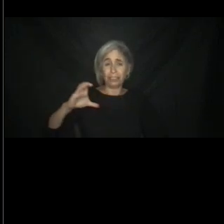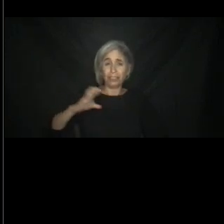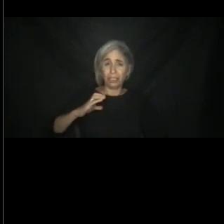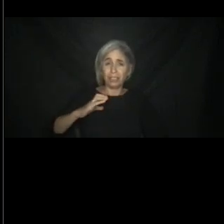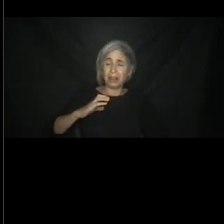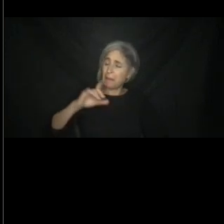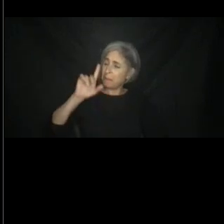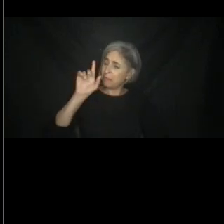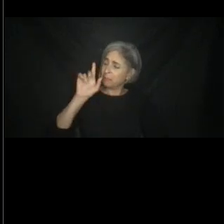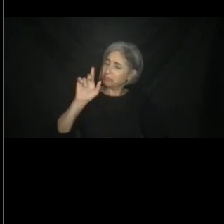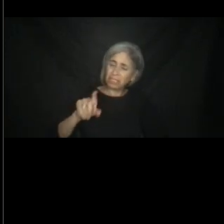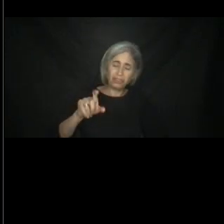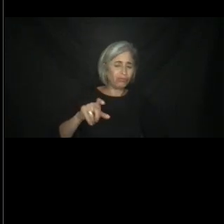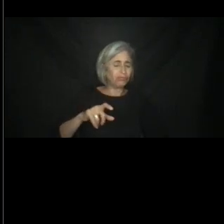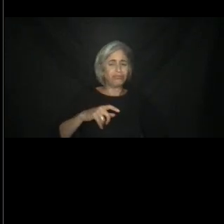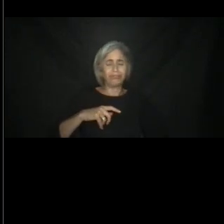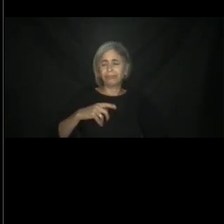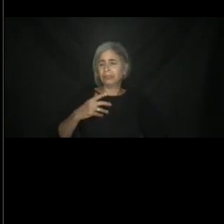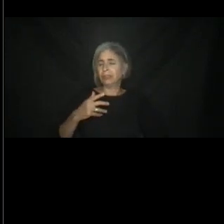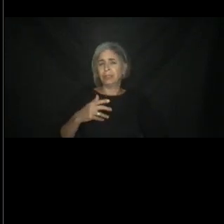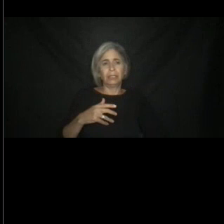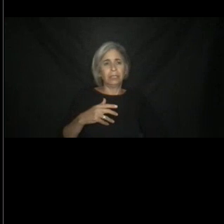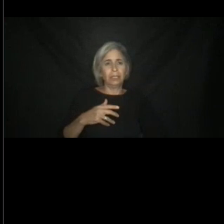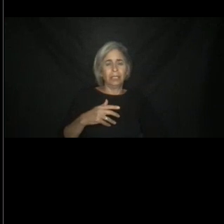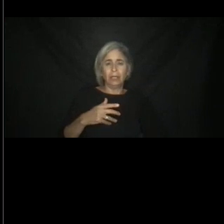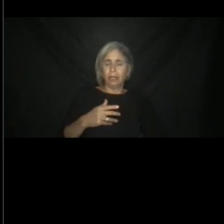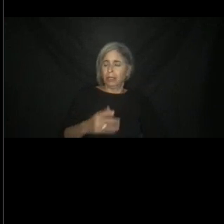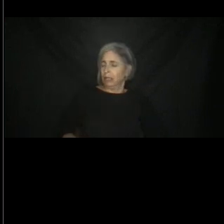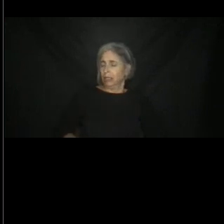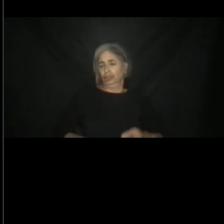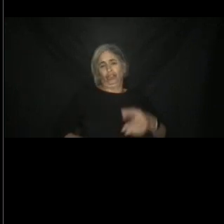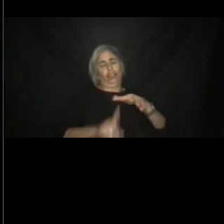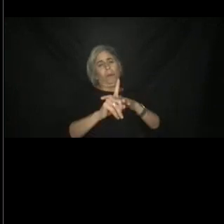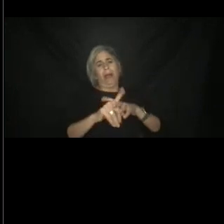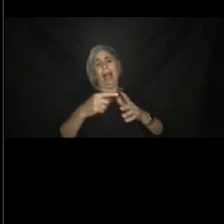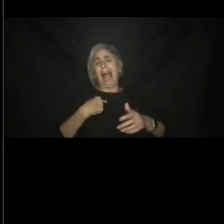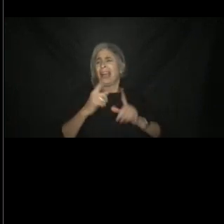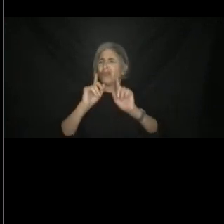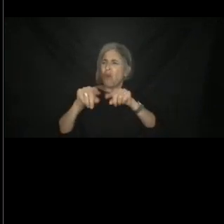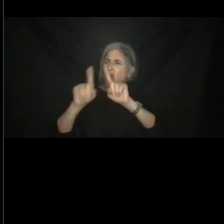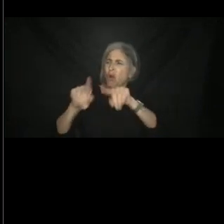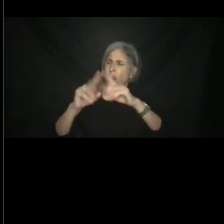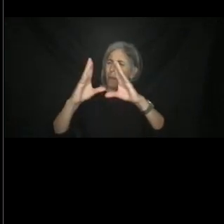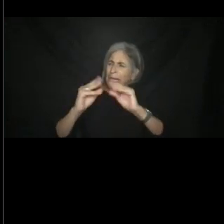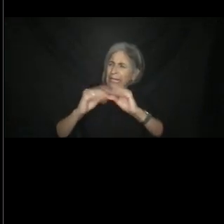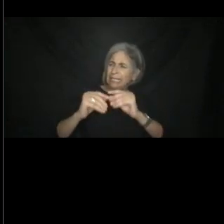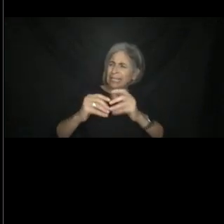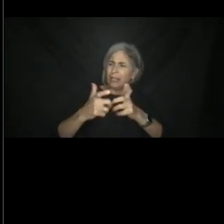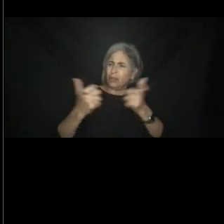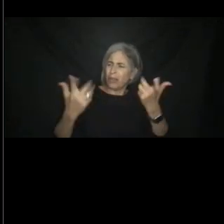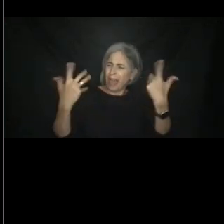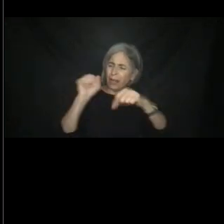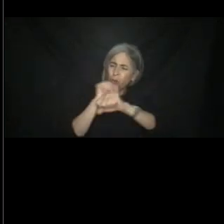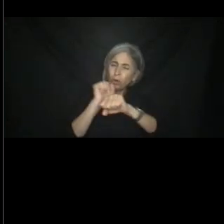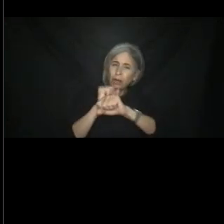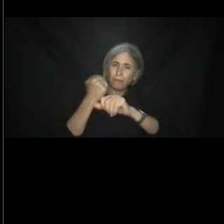up. I've been down at every meeting. I have done a lot for the city. I was